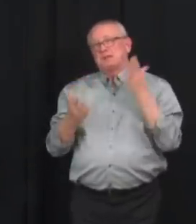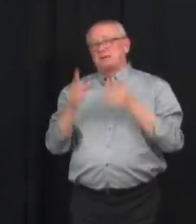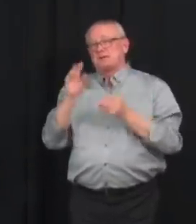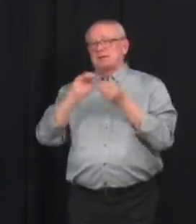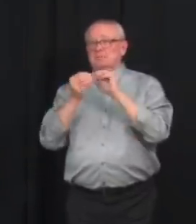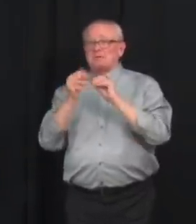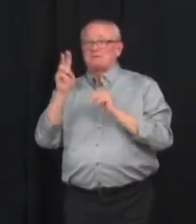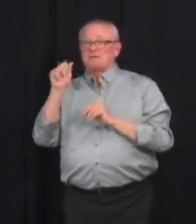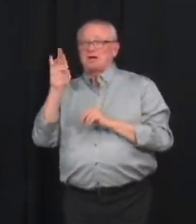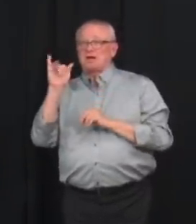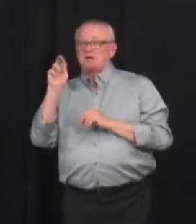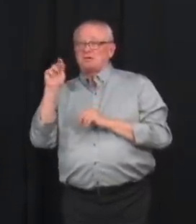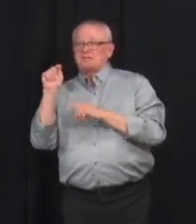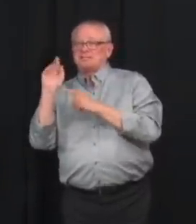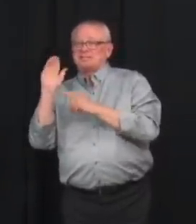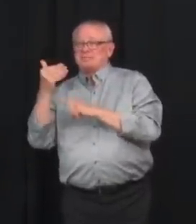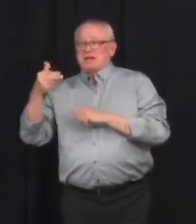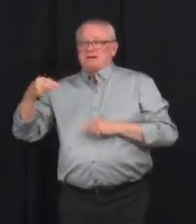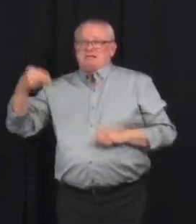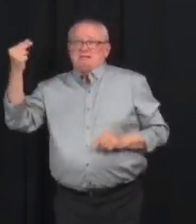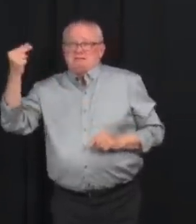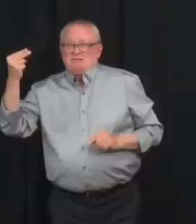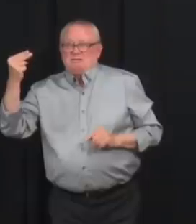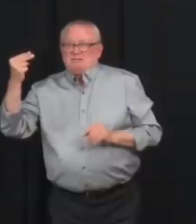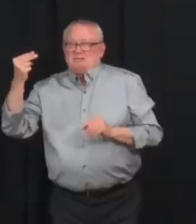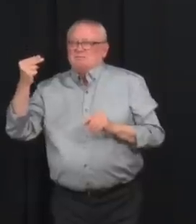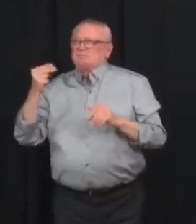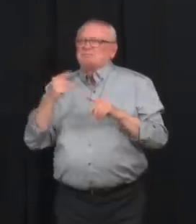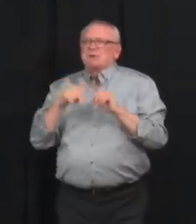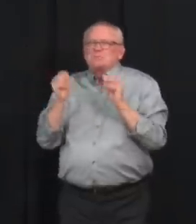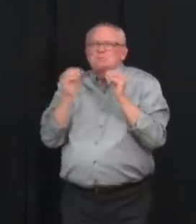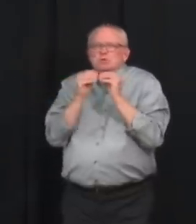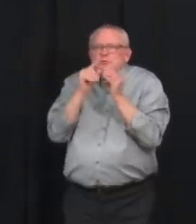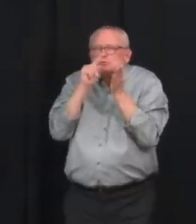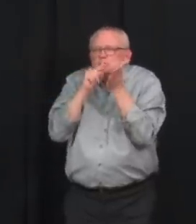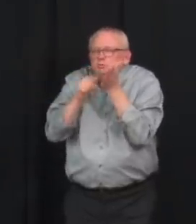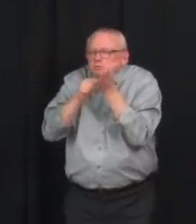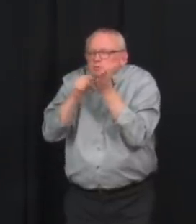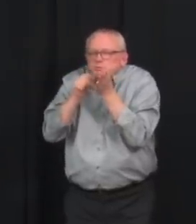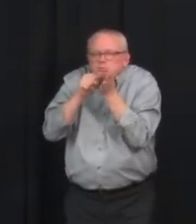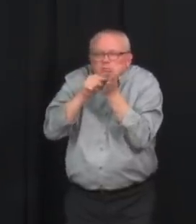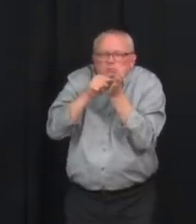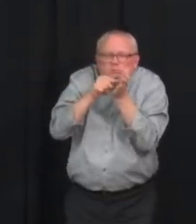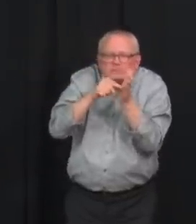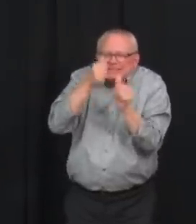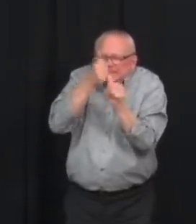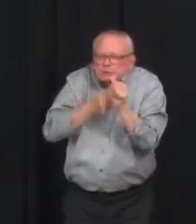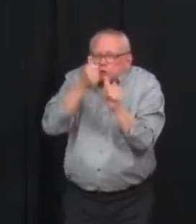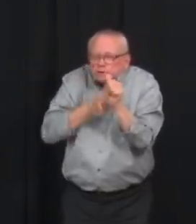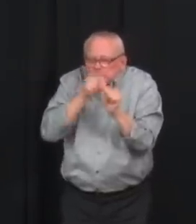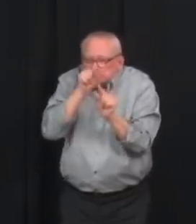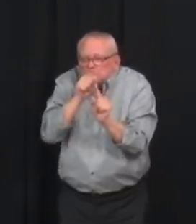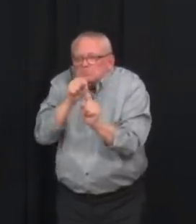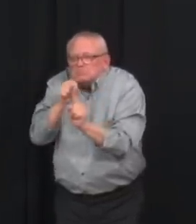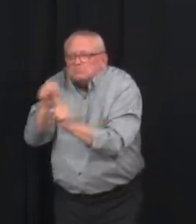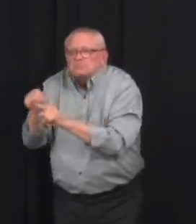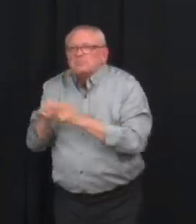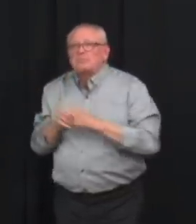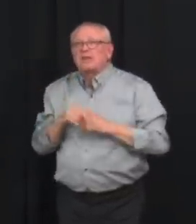screening. Every case we identify will help us track and limit further spread as we move toward further